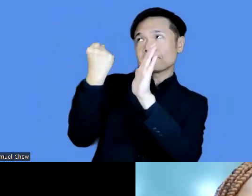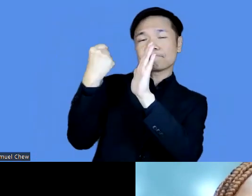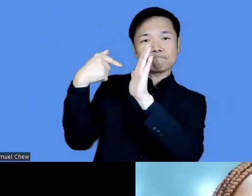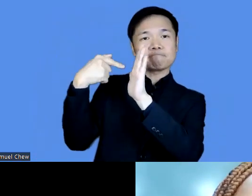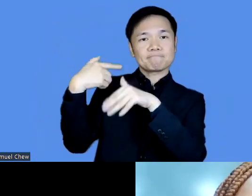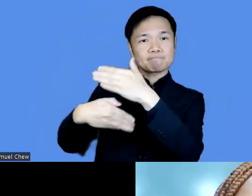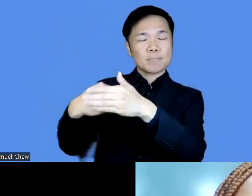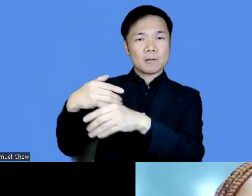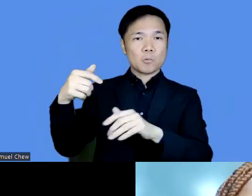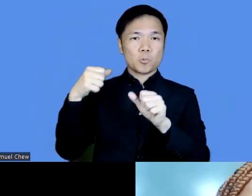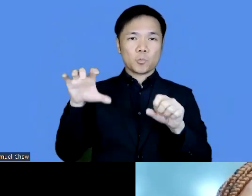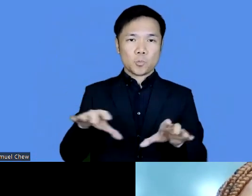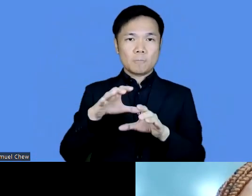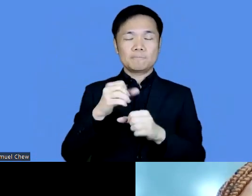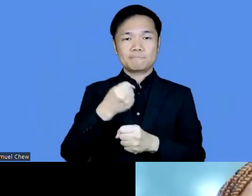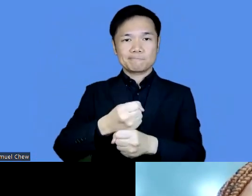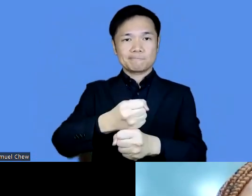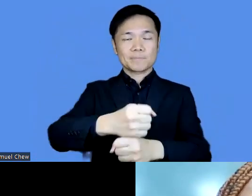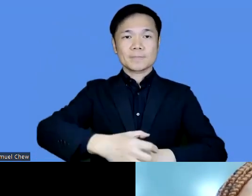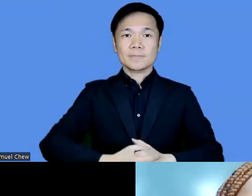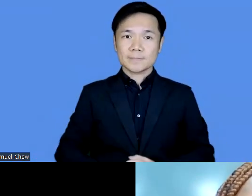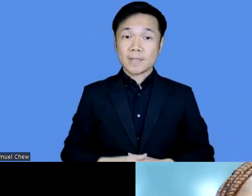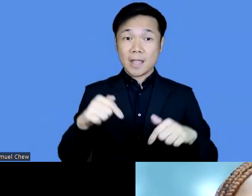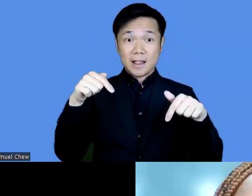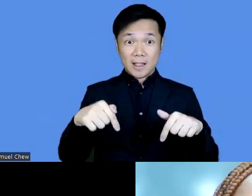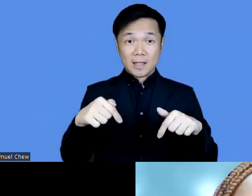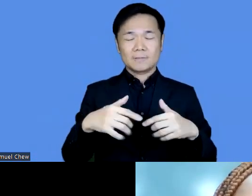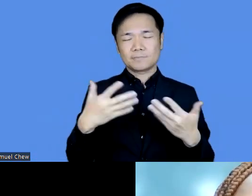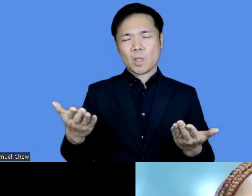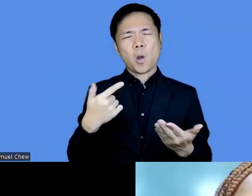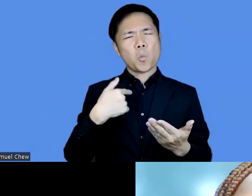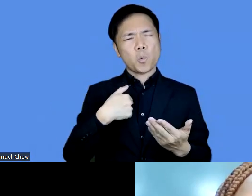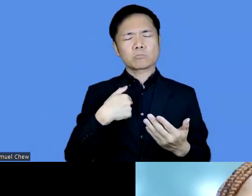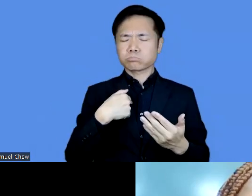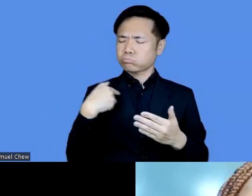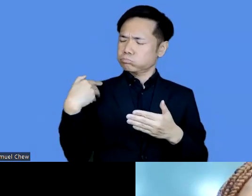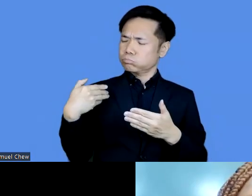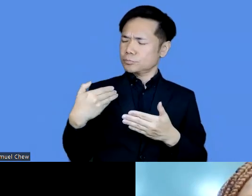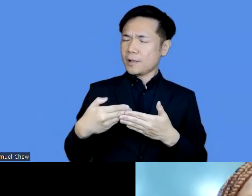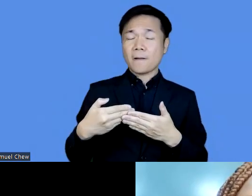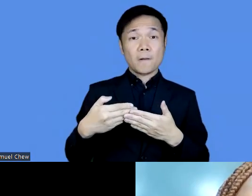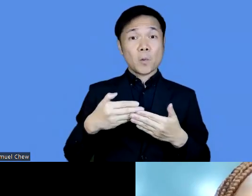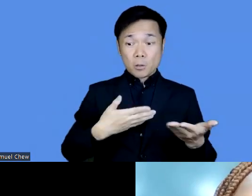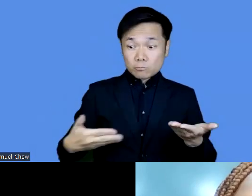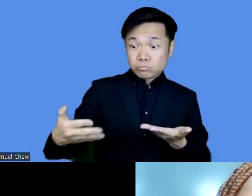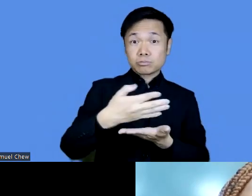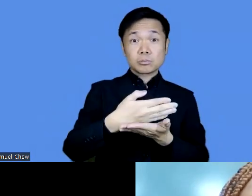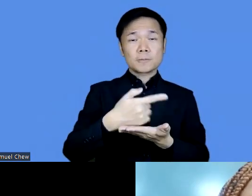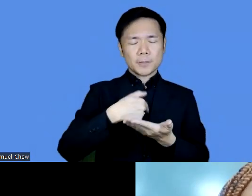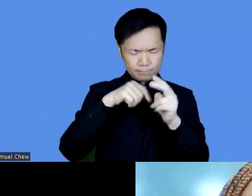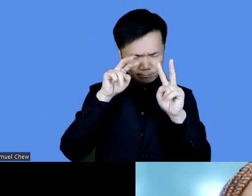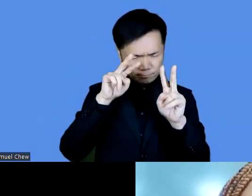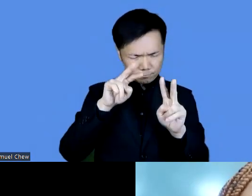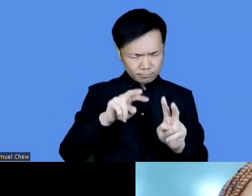Through our work, we've learned that collaborations and partnerships on data analysis are very important, so